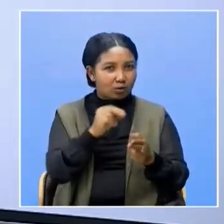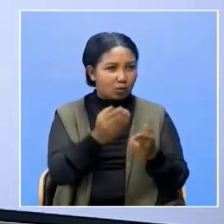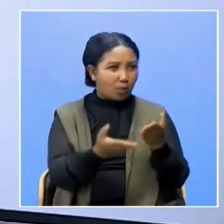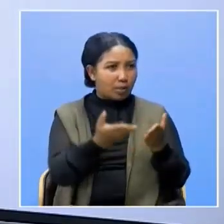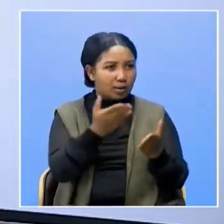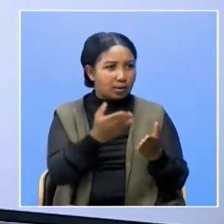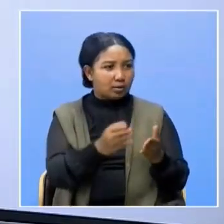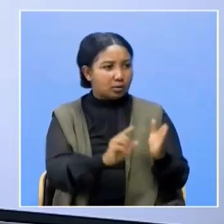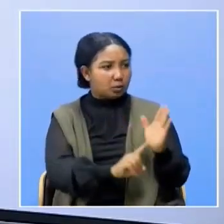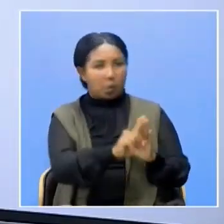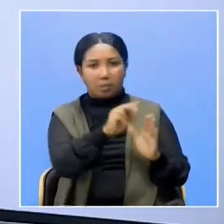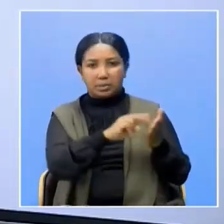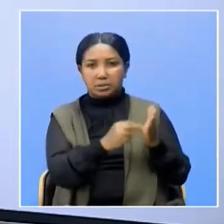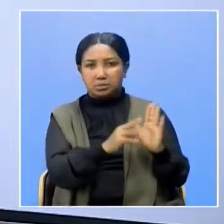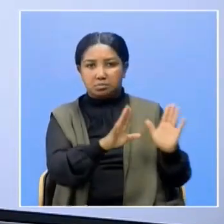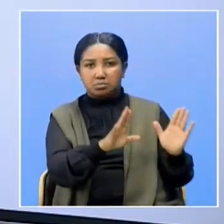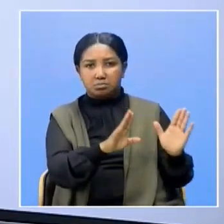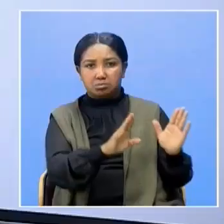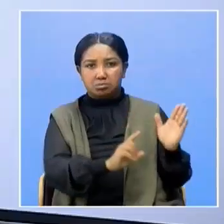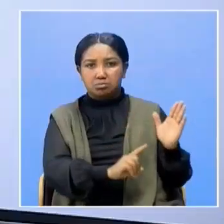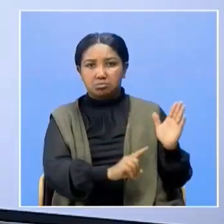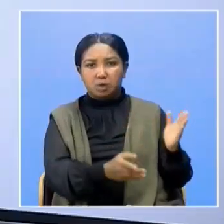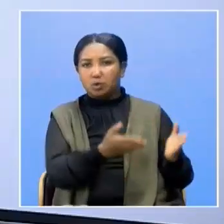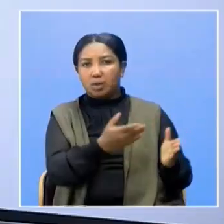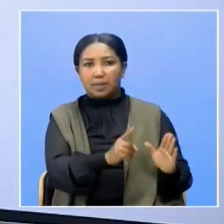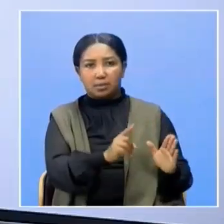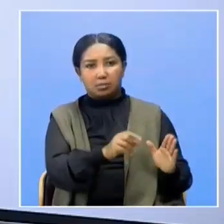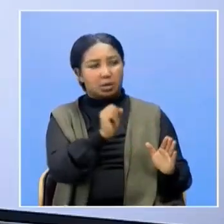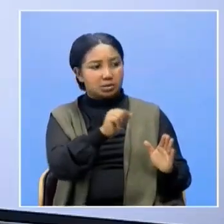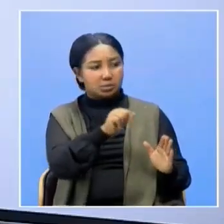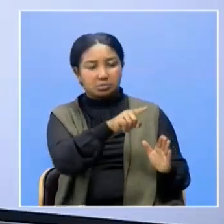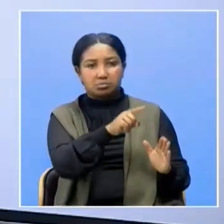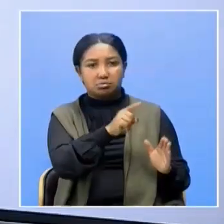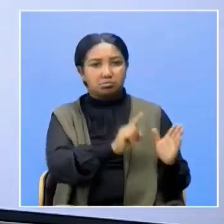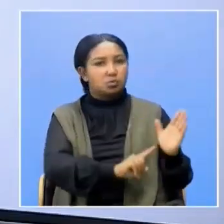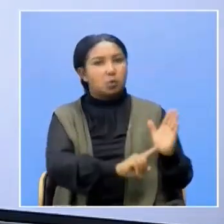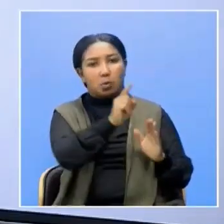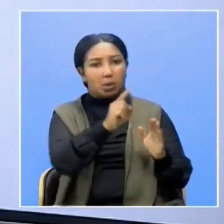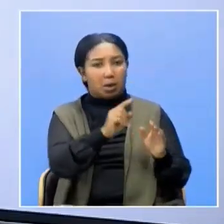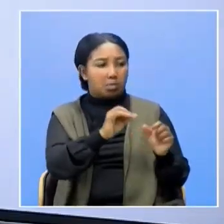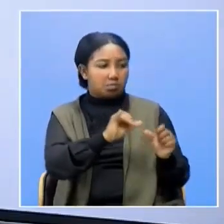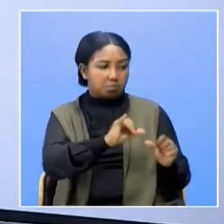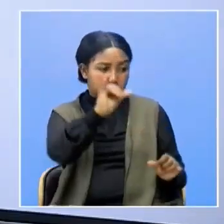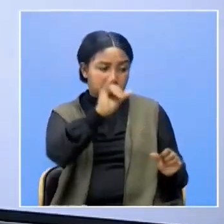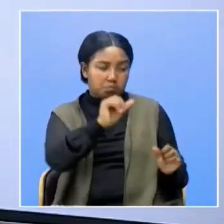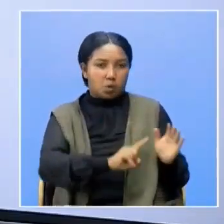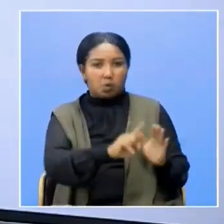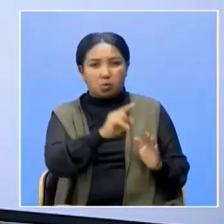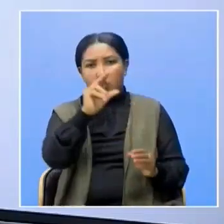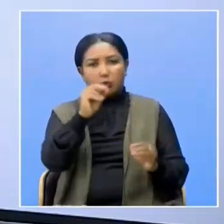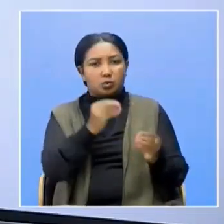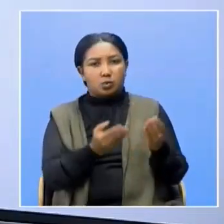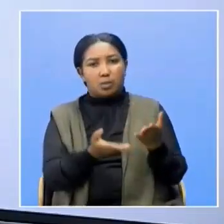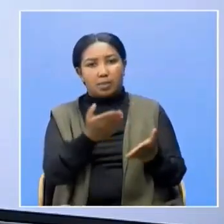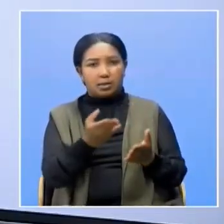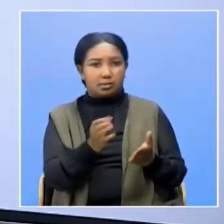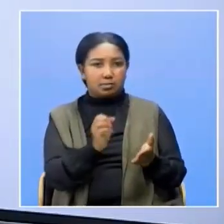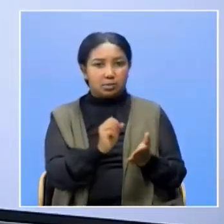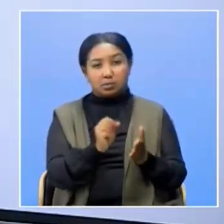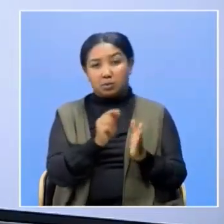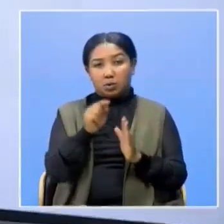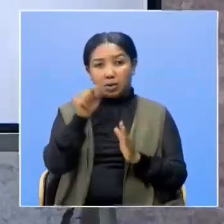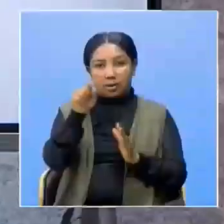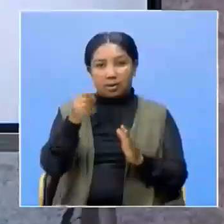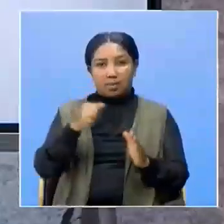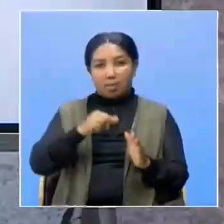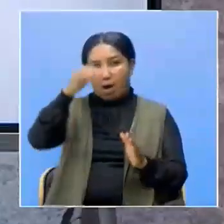simply say tall, we are telling what? Yes, the height of someone without comparing. For example, you can say,